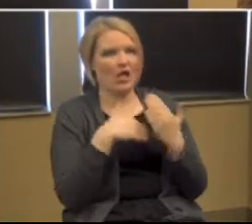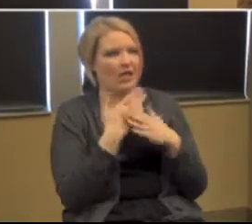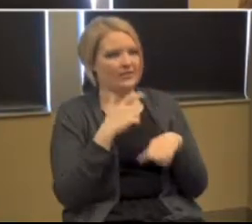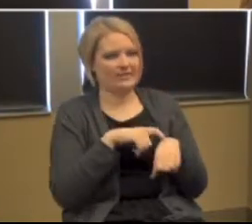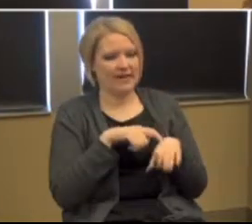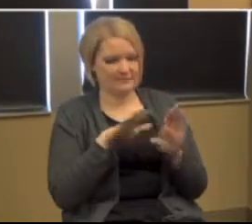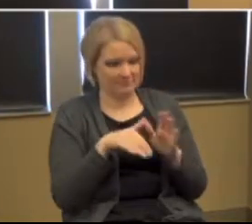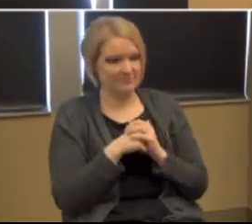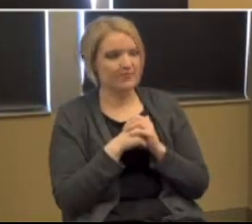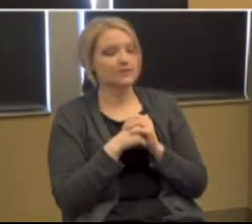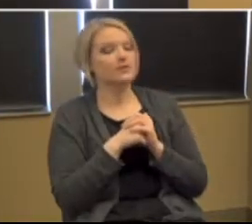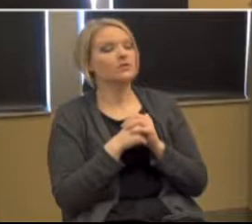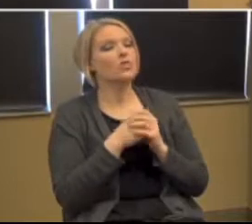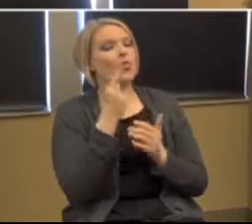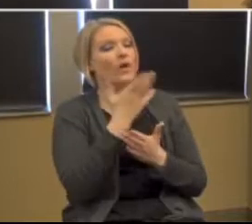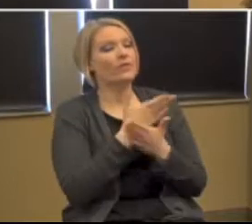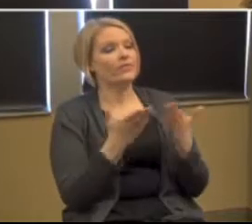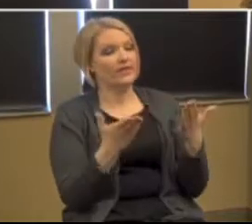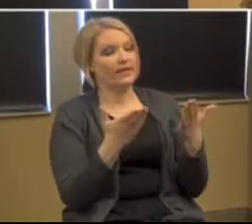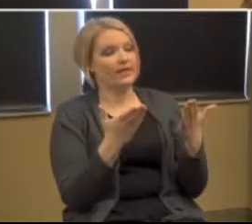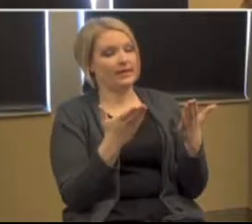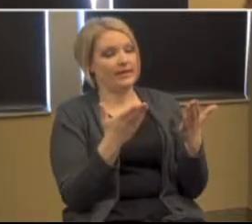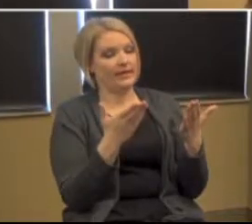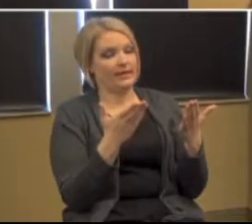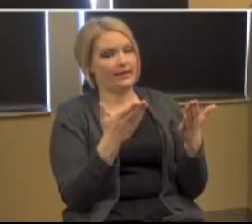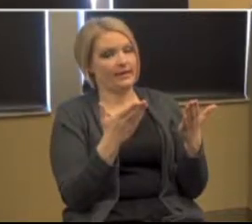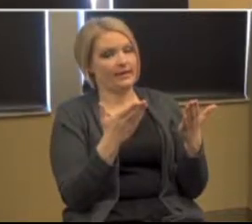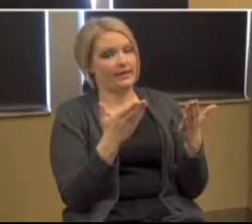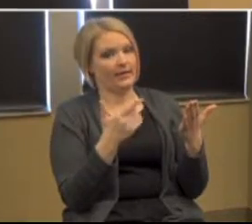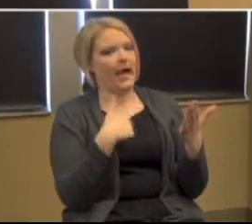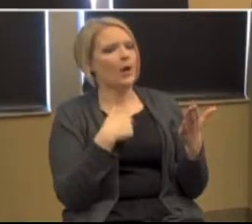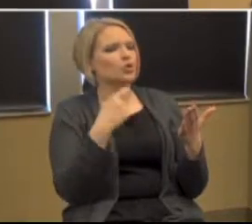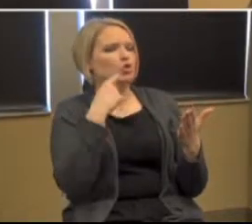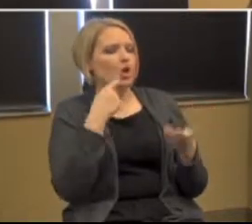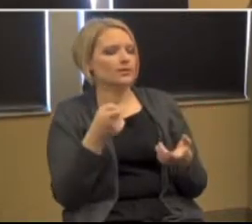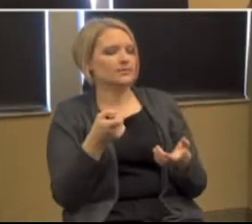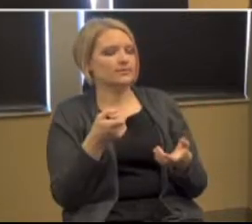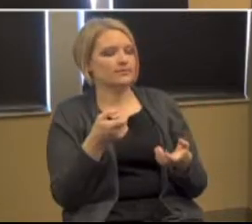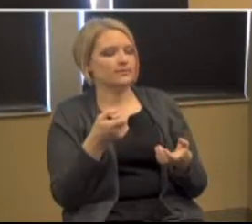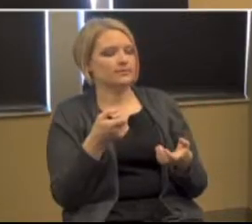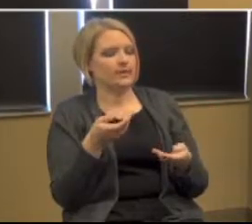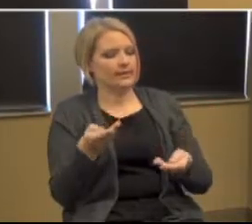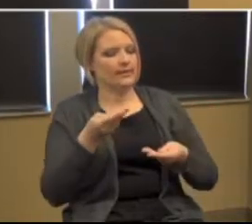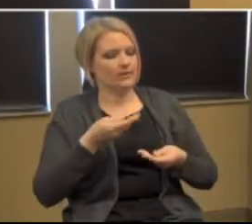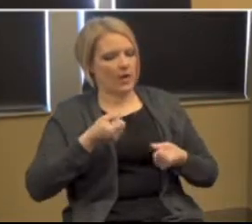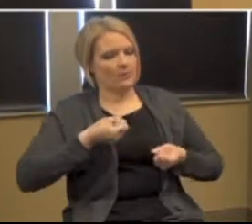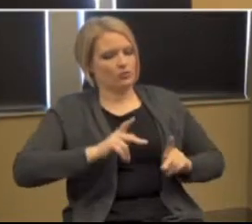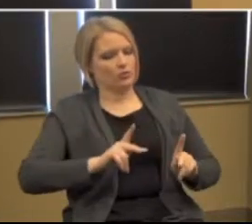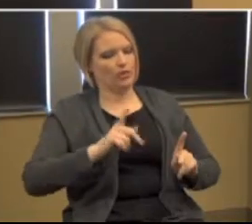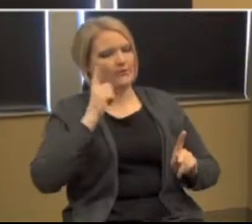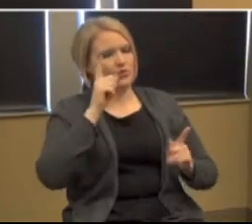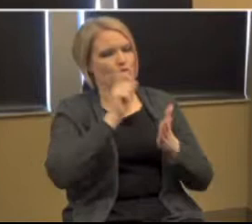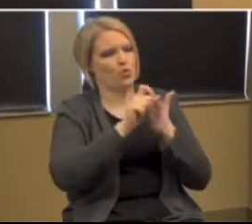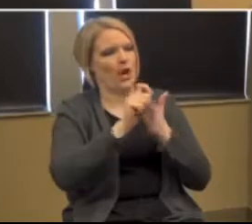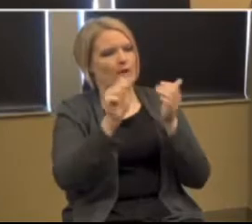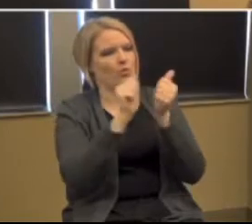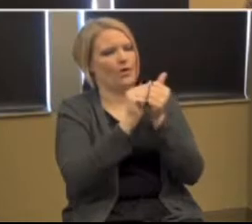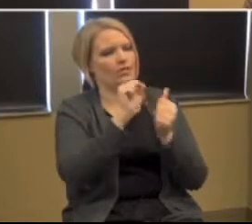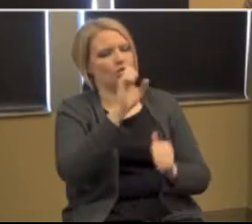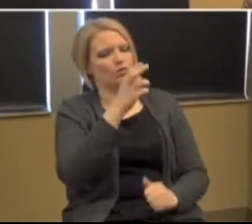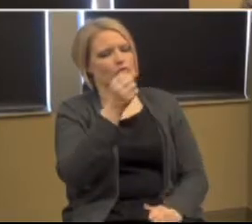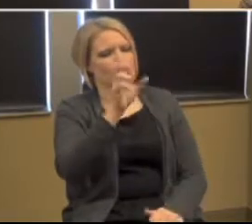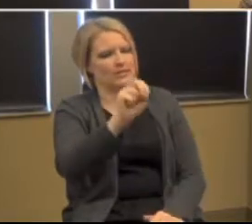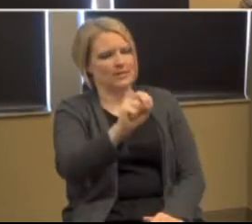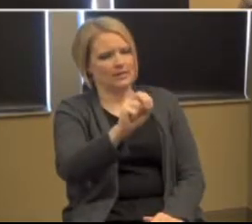time. So one of the things, I was just granted a great opportunity to do some writing with Susan Bruce. And I don't